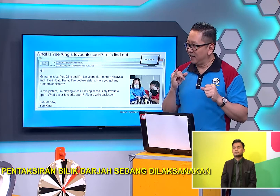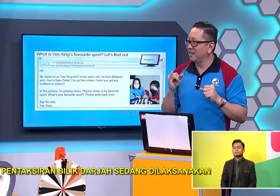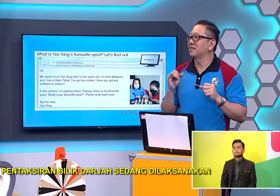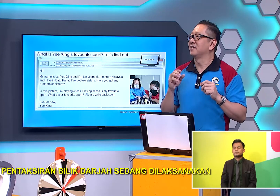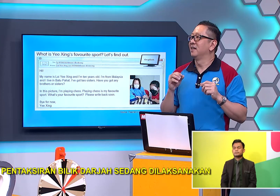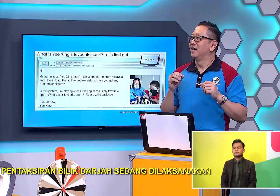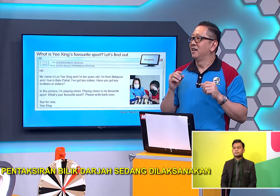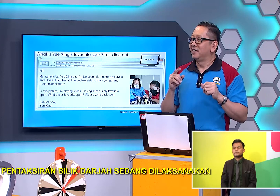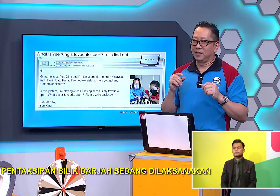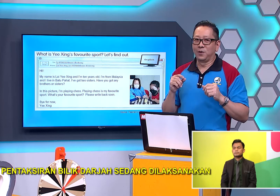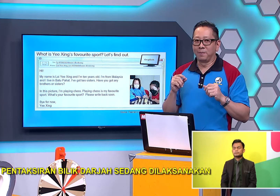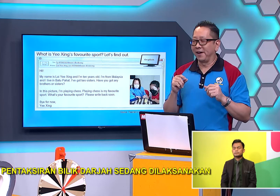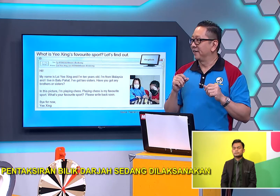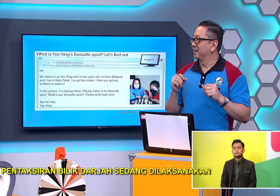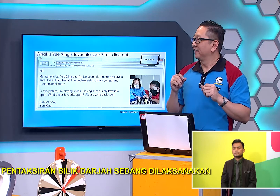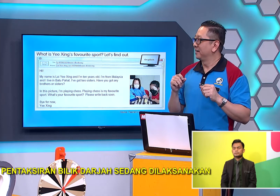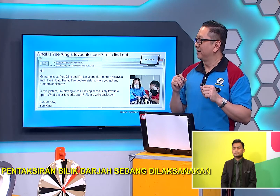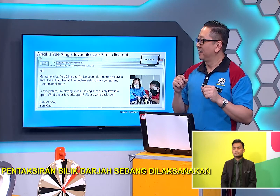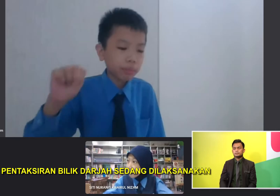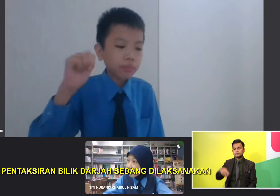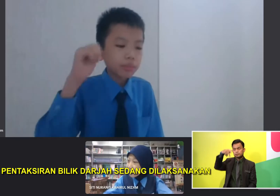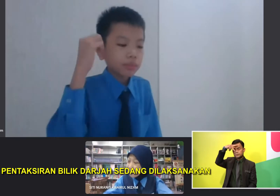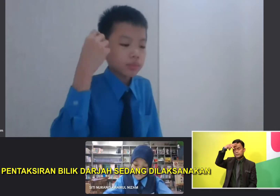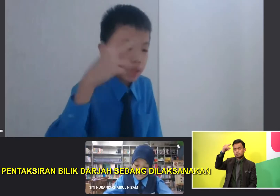Okay, is Xin Yun Peng.